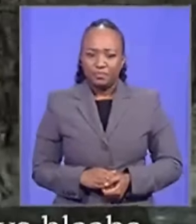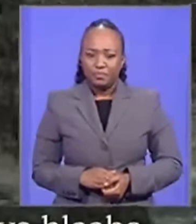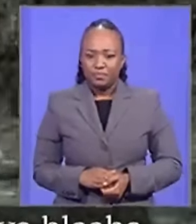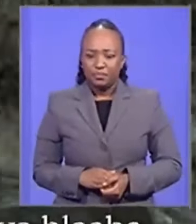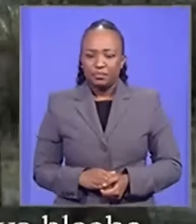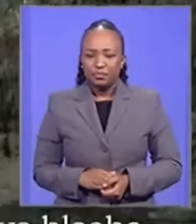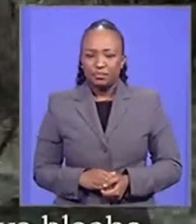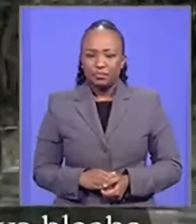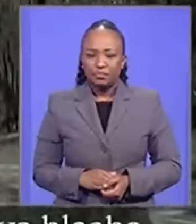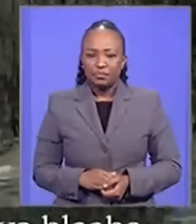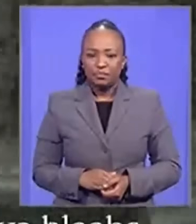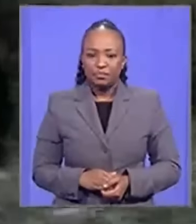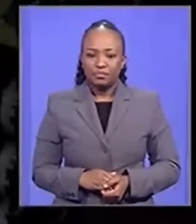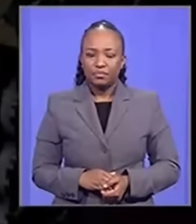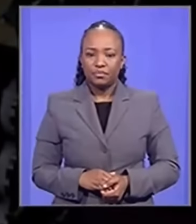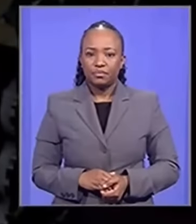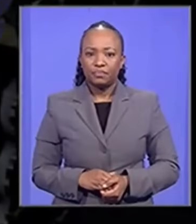Mahikeng.